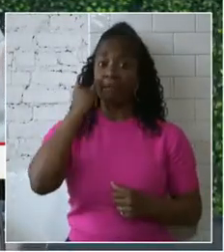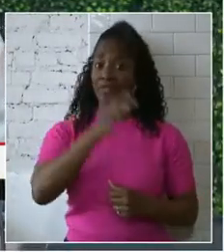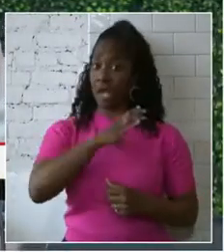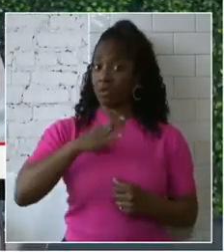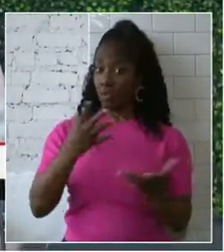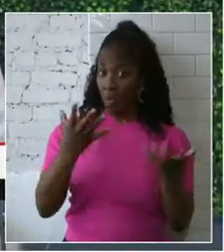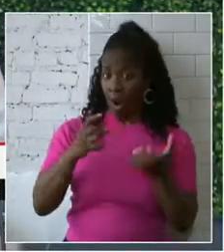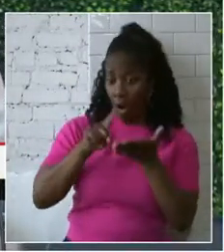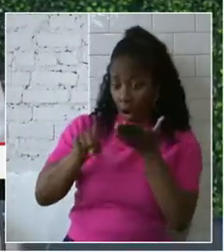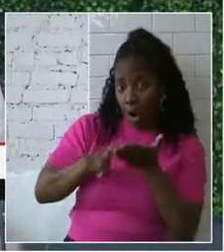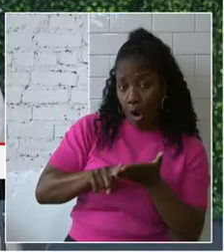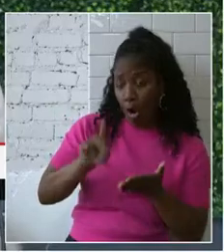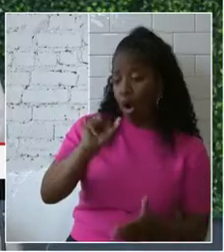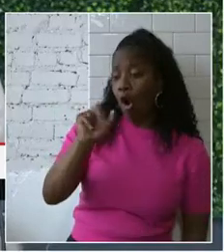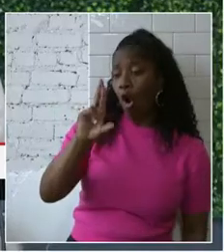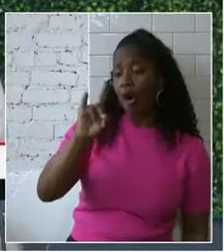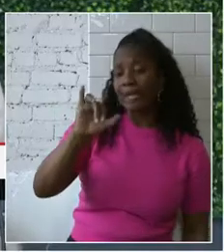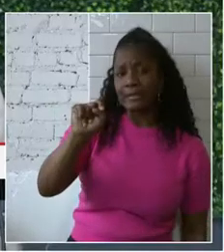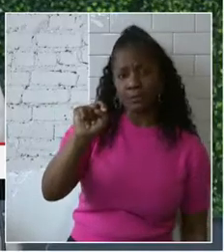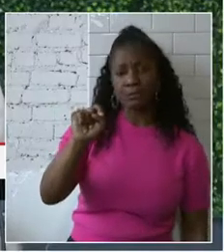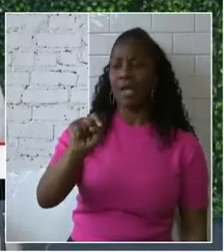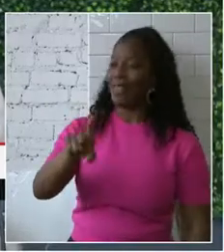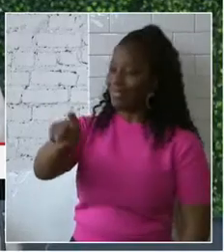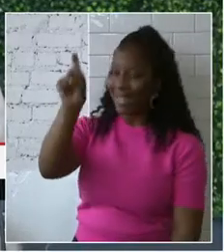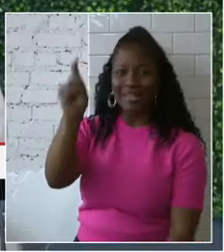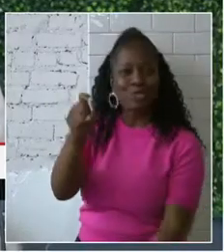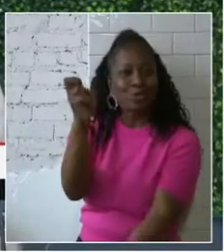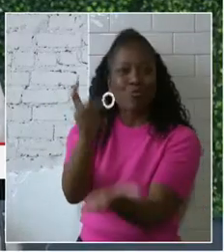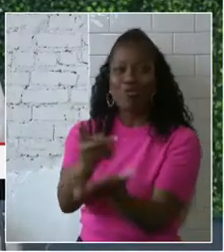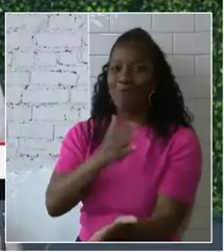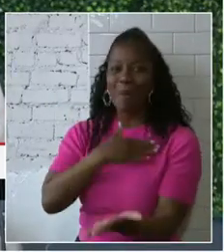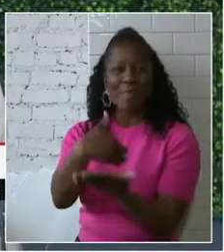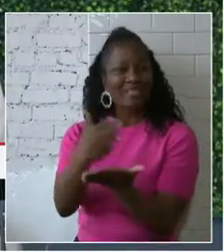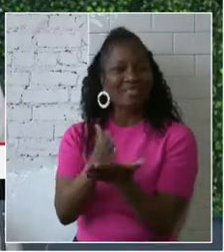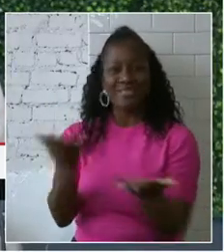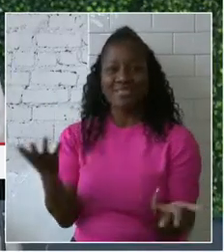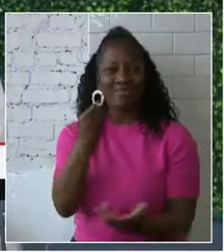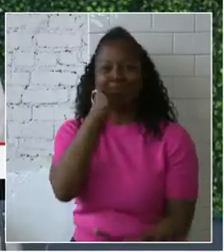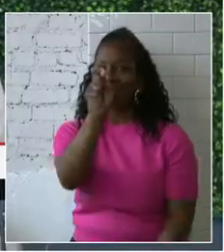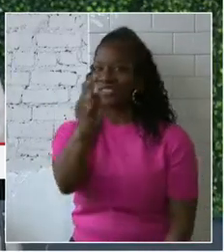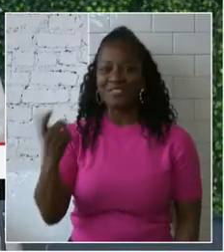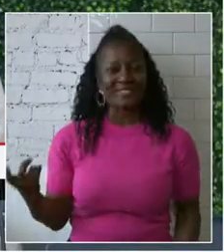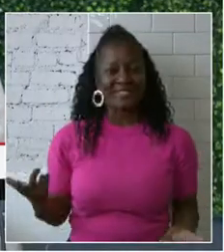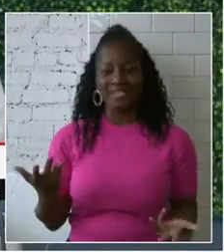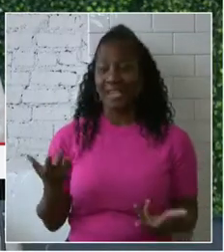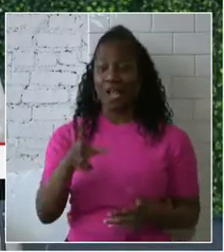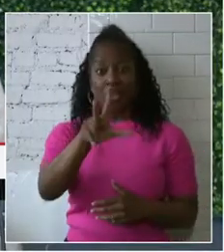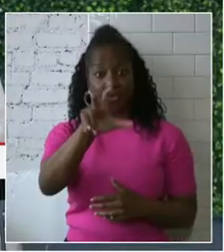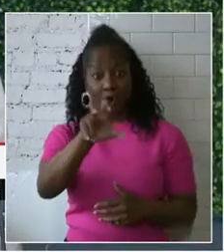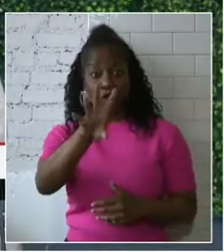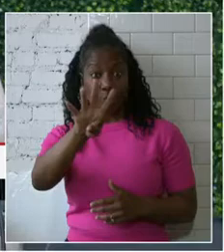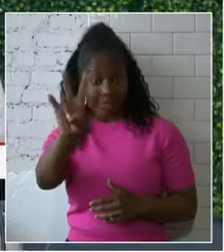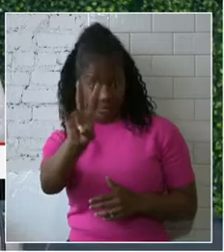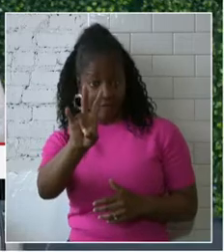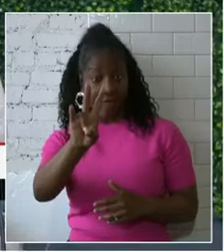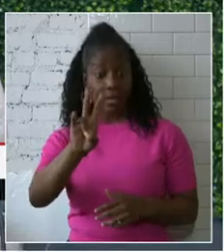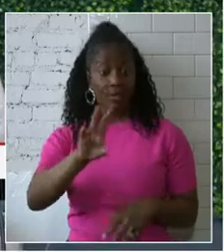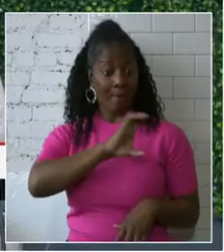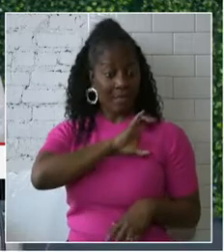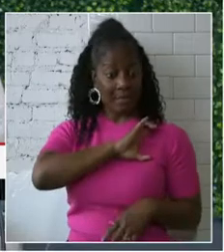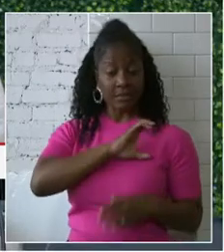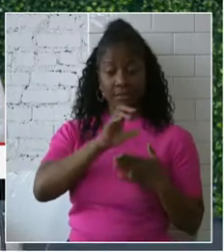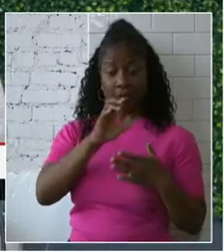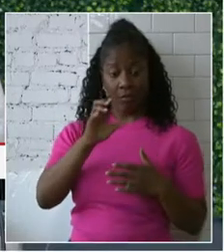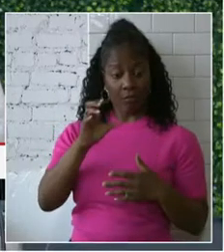audit, they still need to approve my budget that adds 347 police officers this